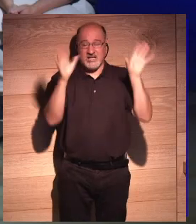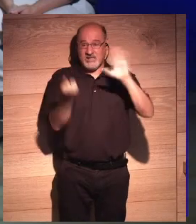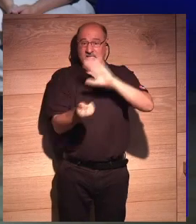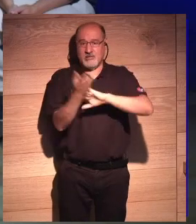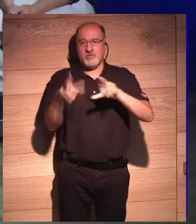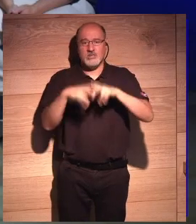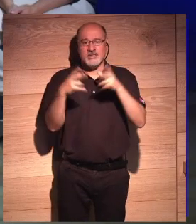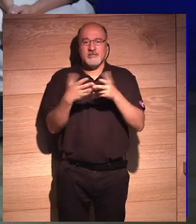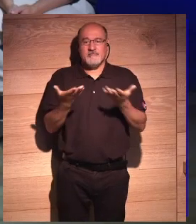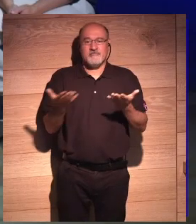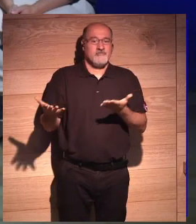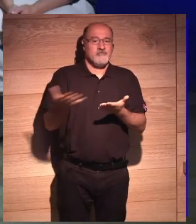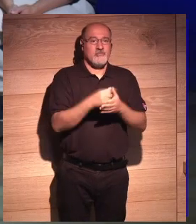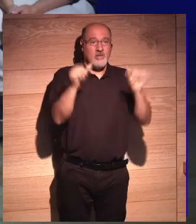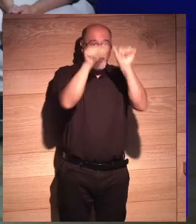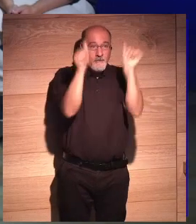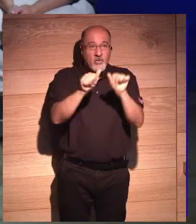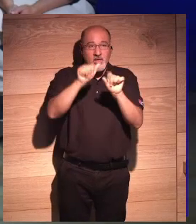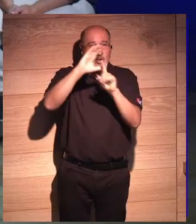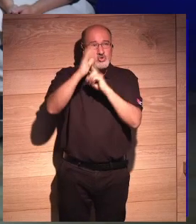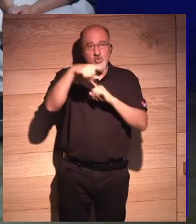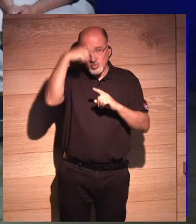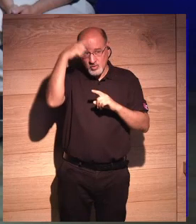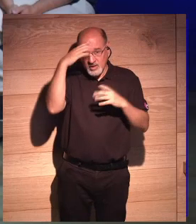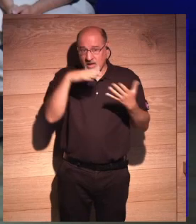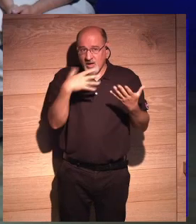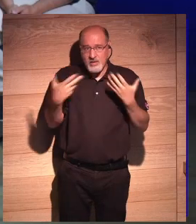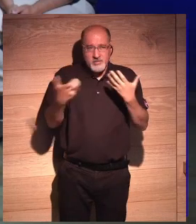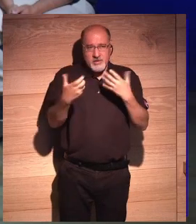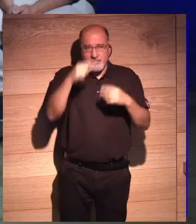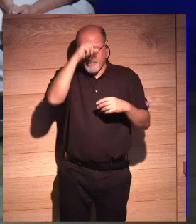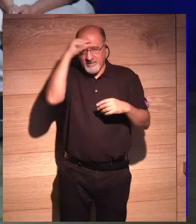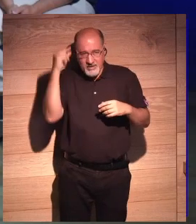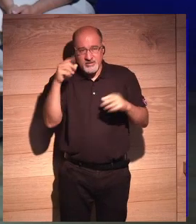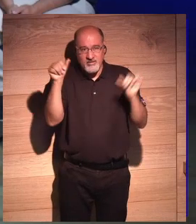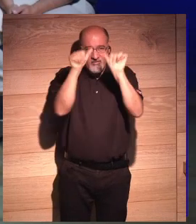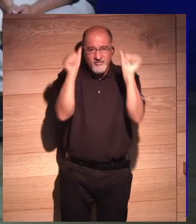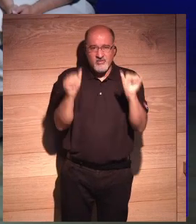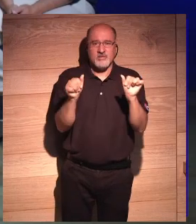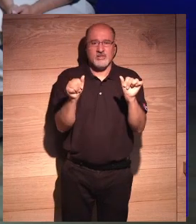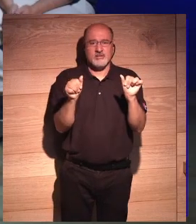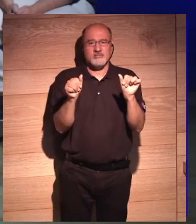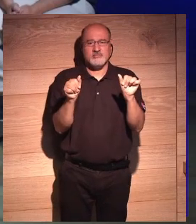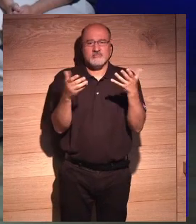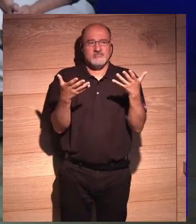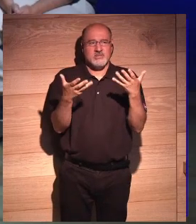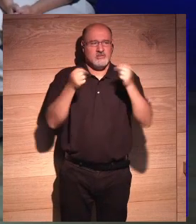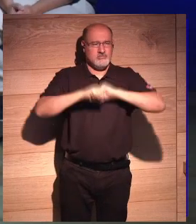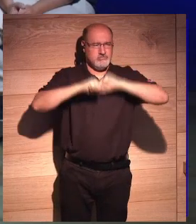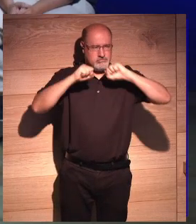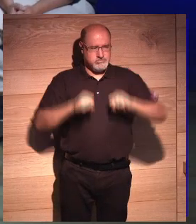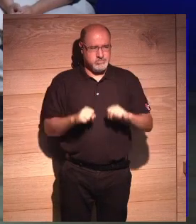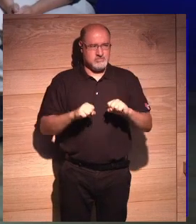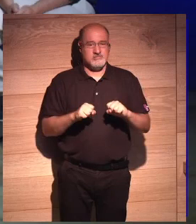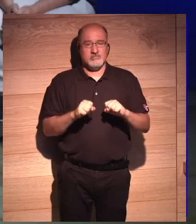that this generates in society is that cultural models, the mental models, biases, are